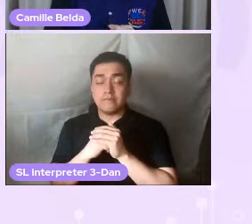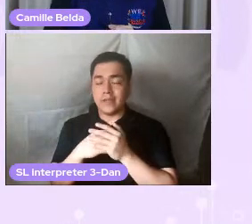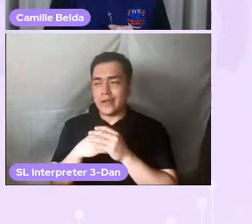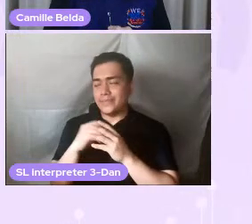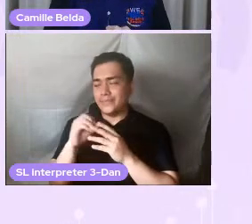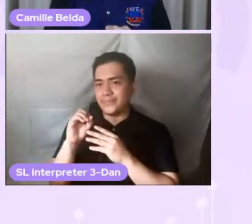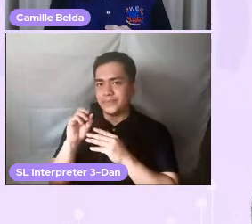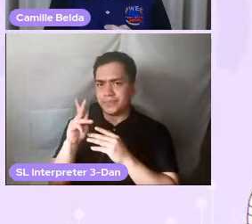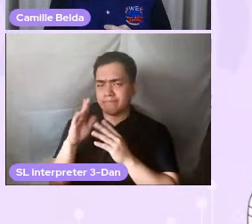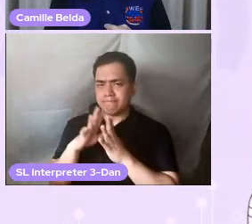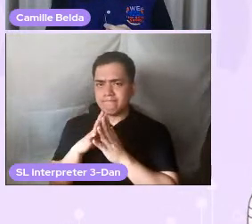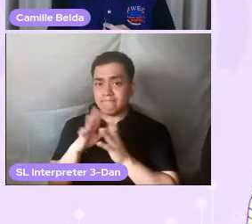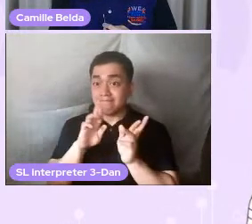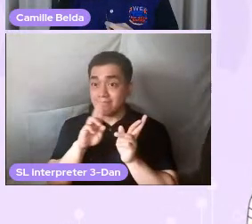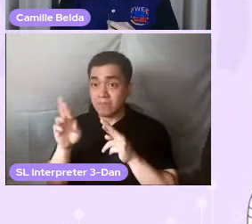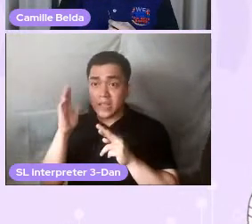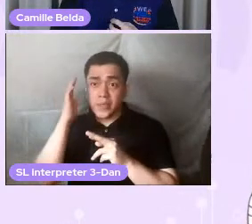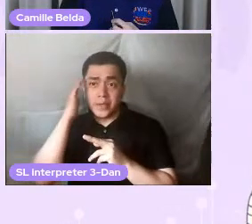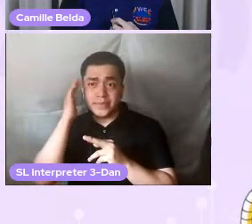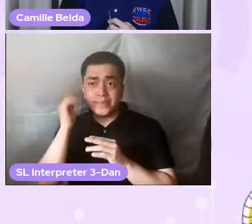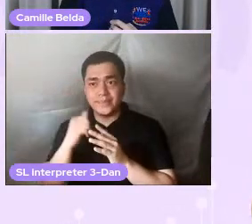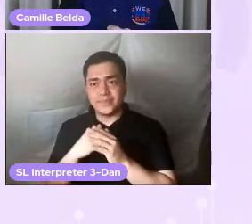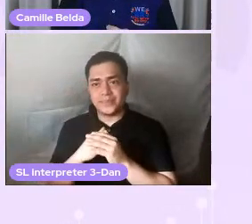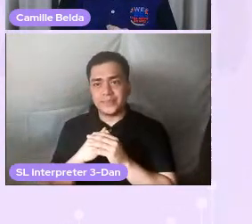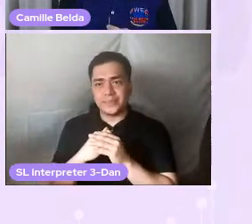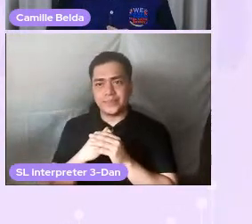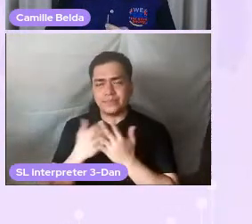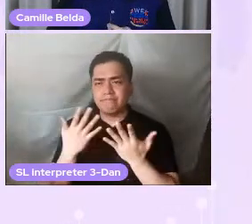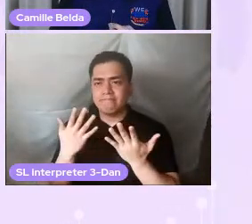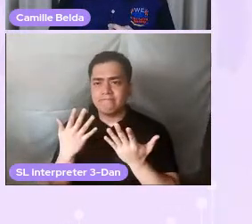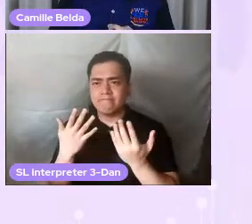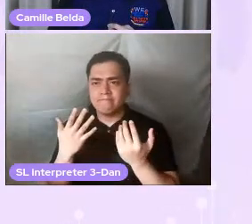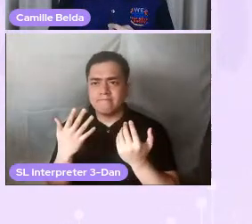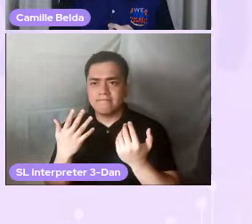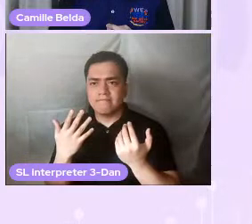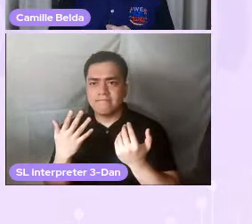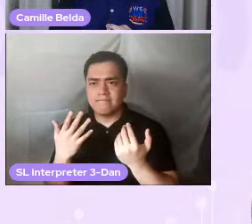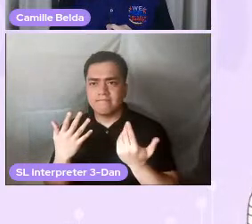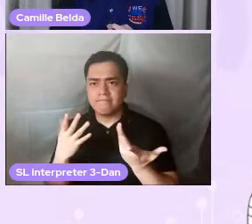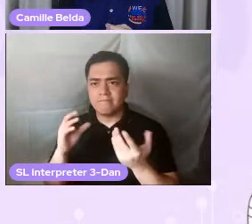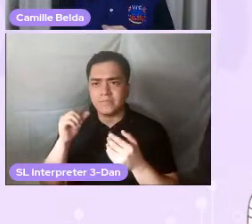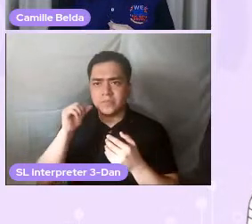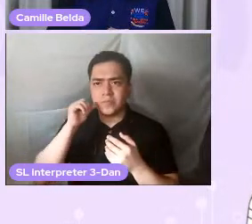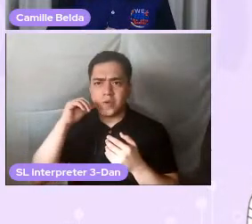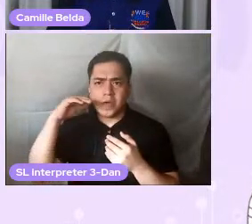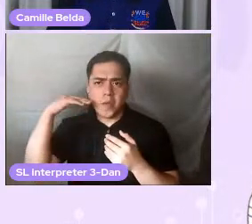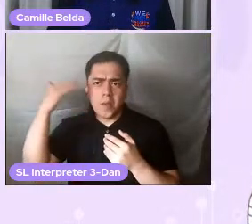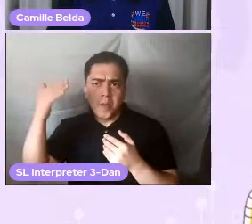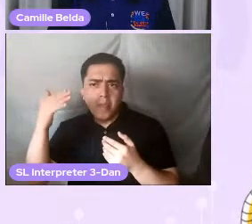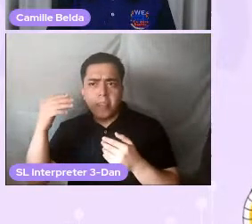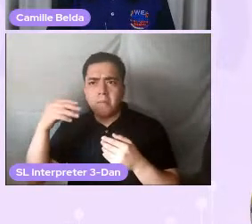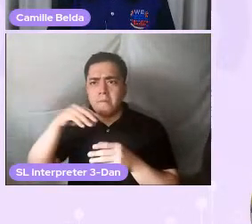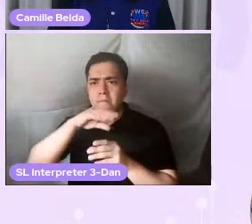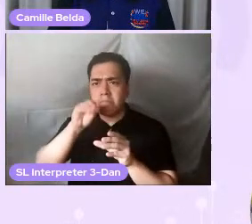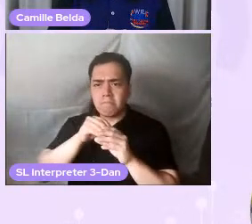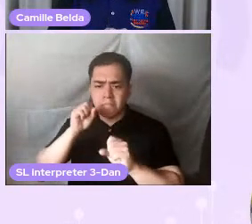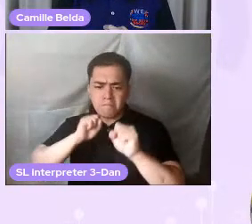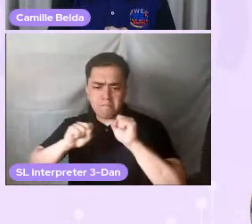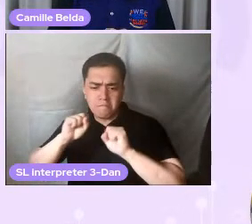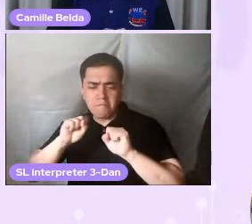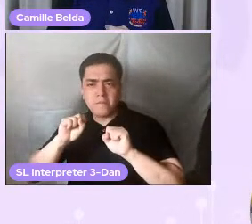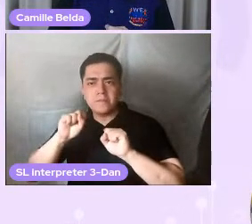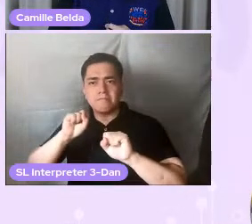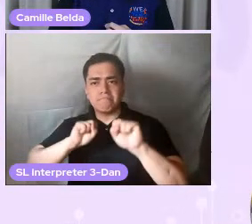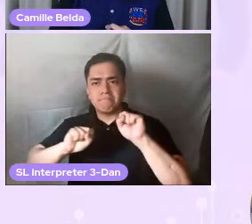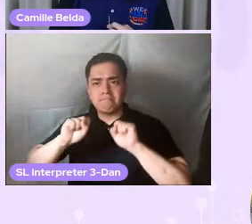We already know that there are lots of paths women can take in science, technology, innovation,